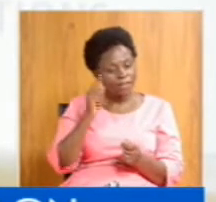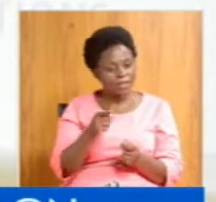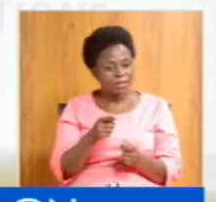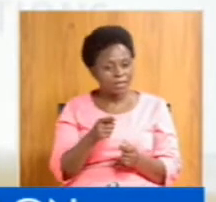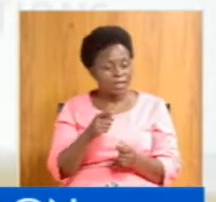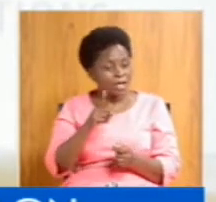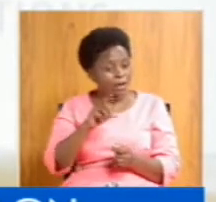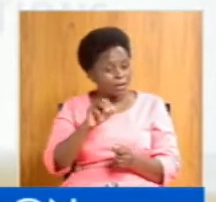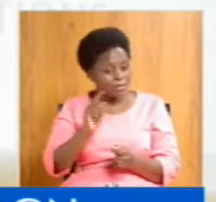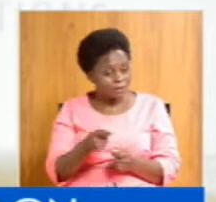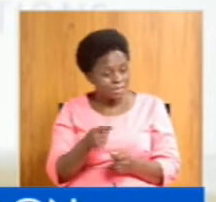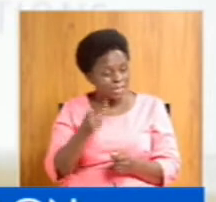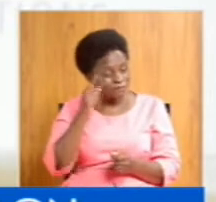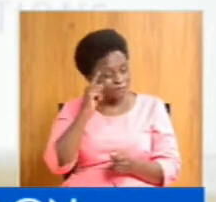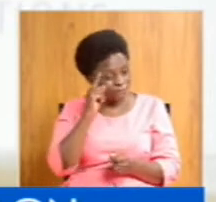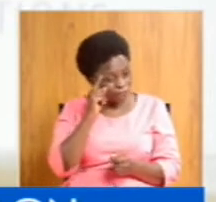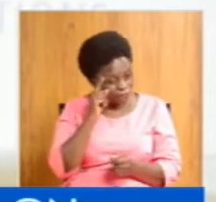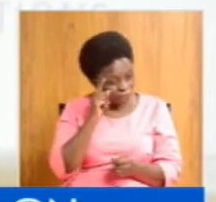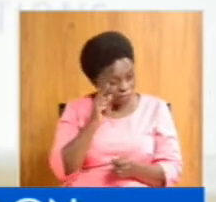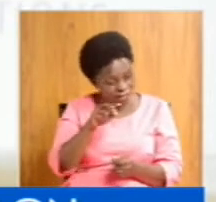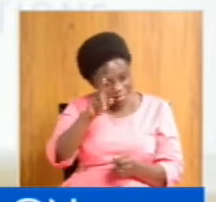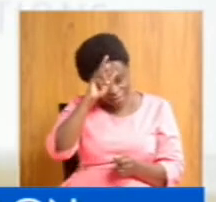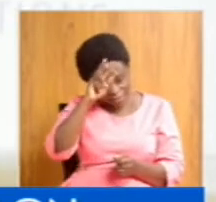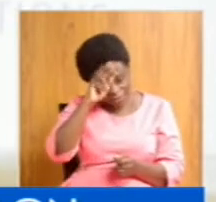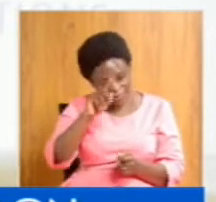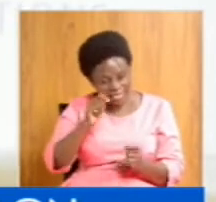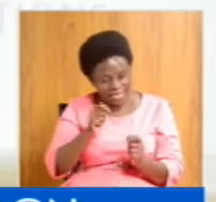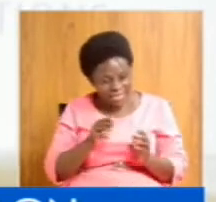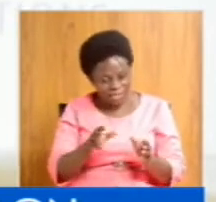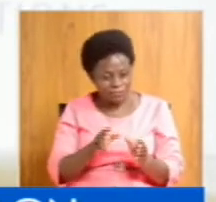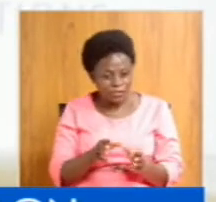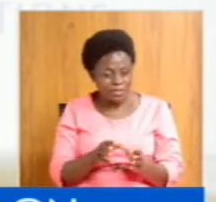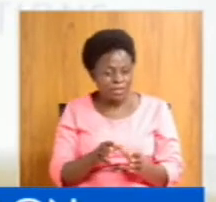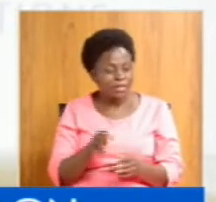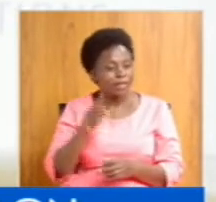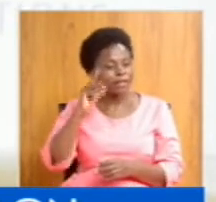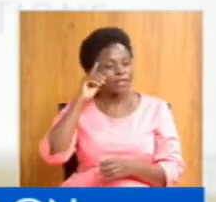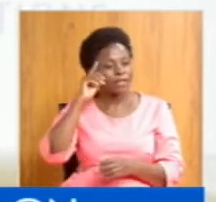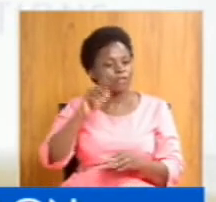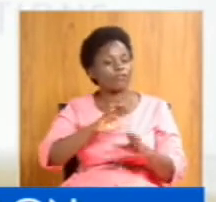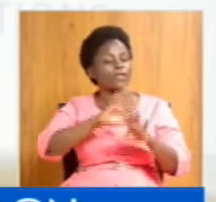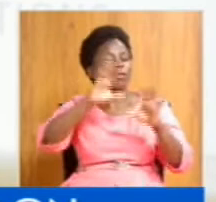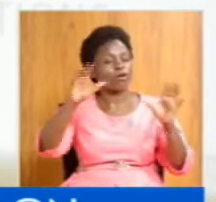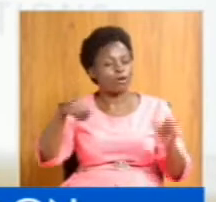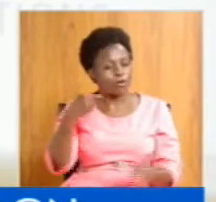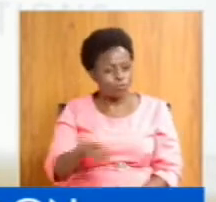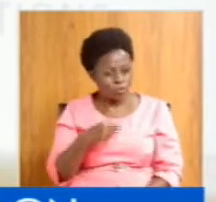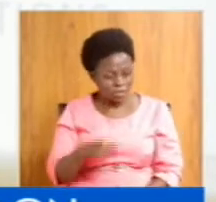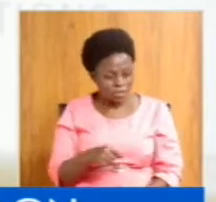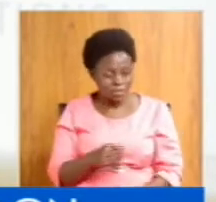That $100,000 was for the village task force for the whole quarter.